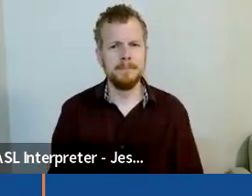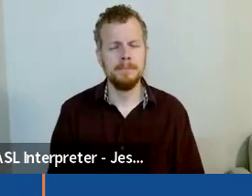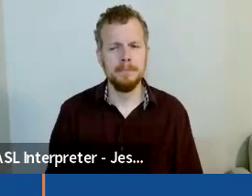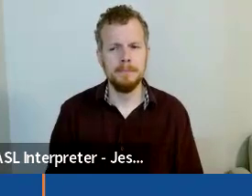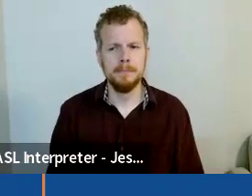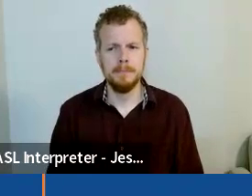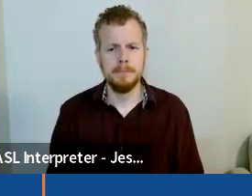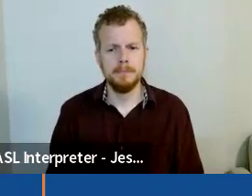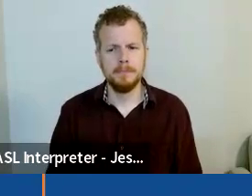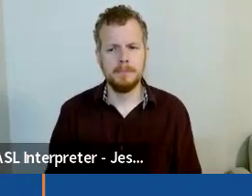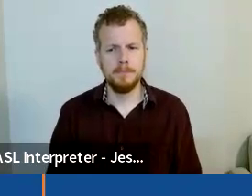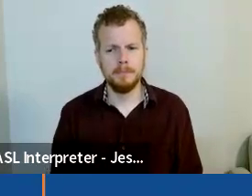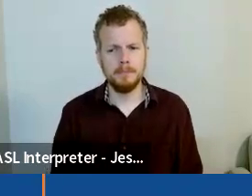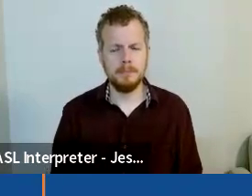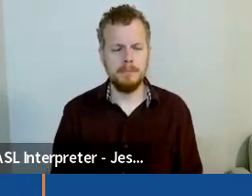some.